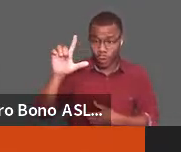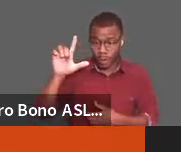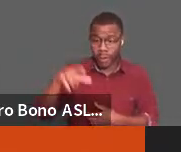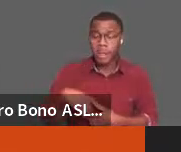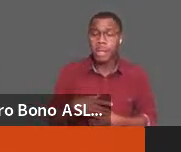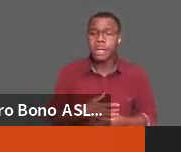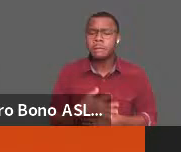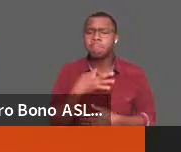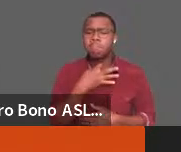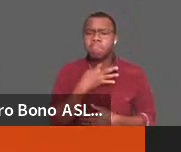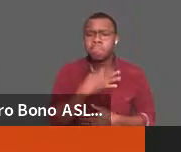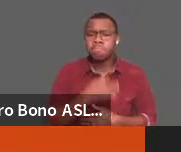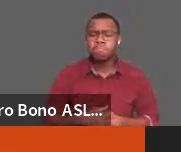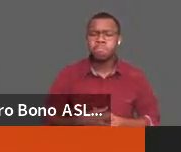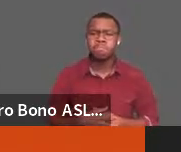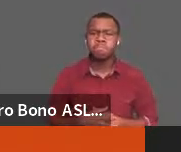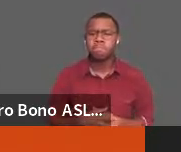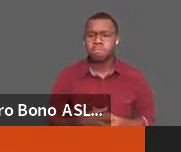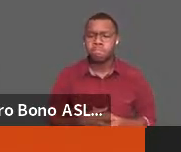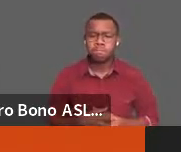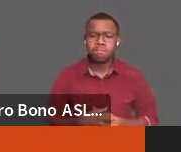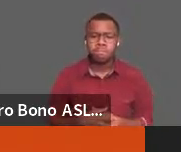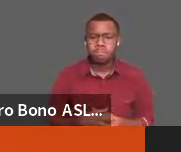audience today, to tell us which